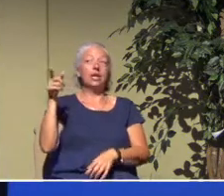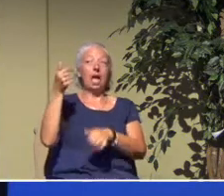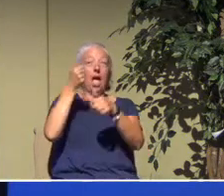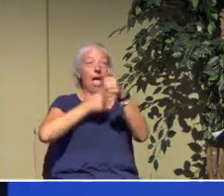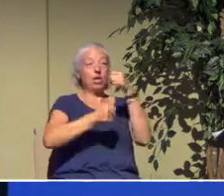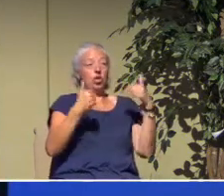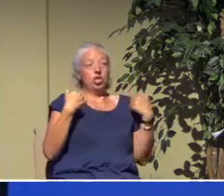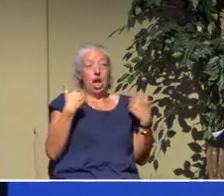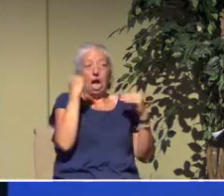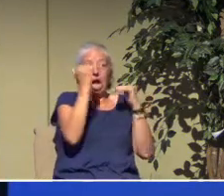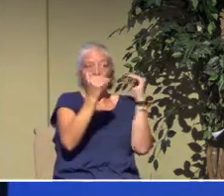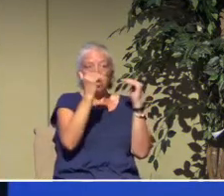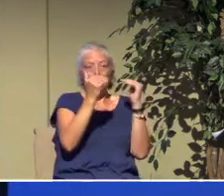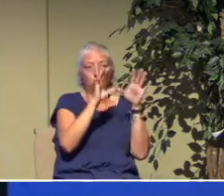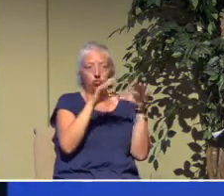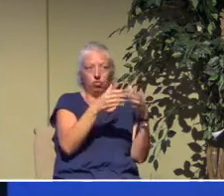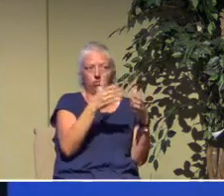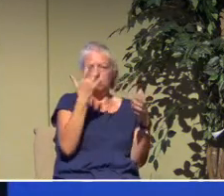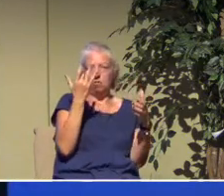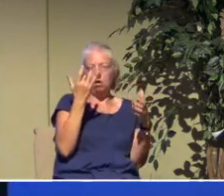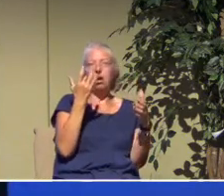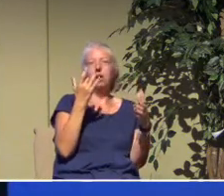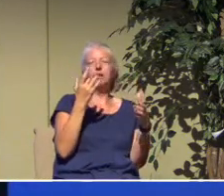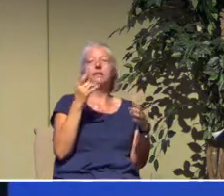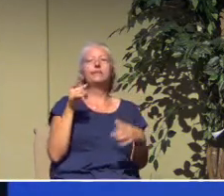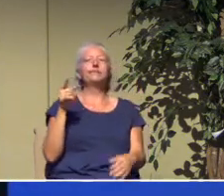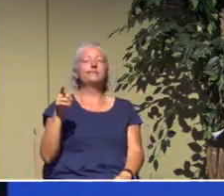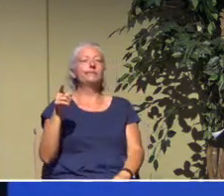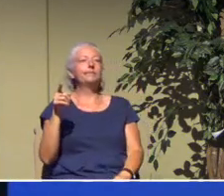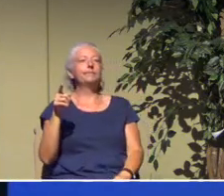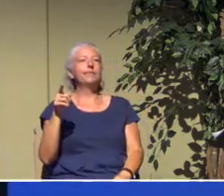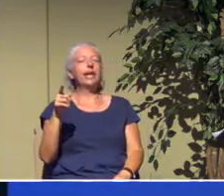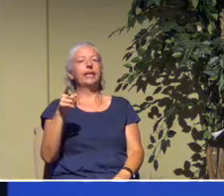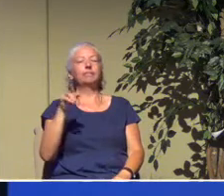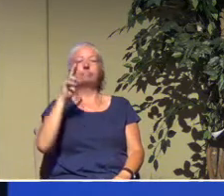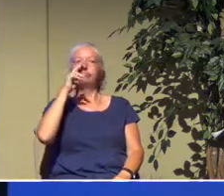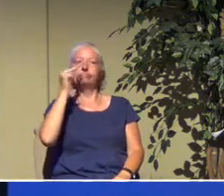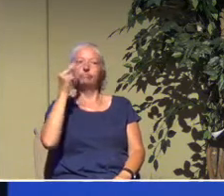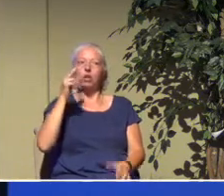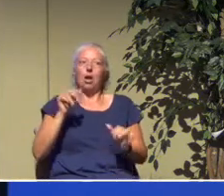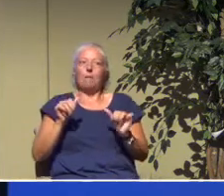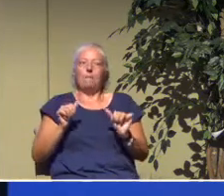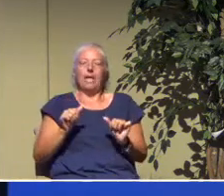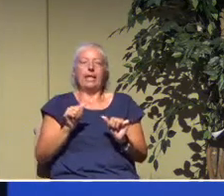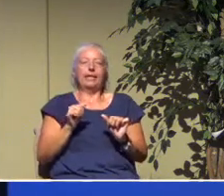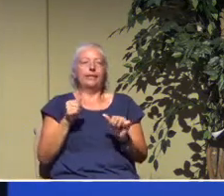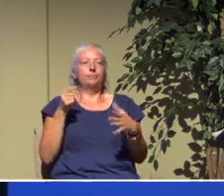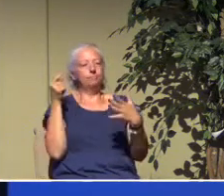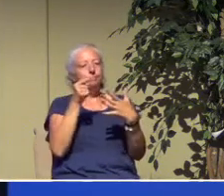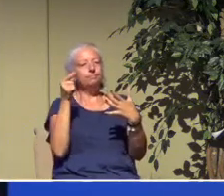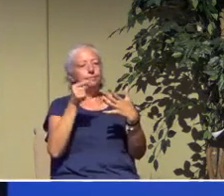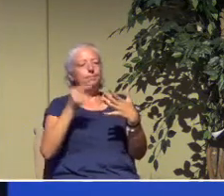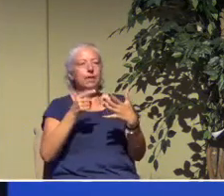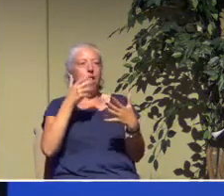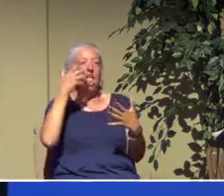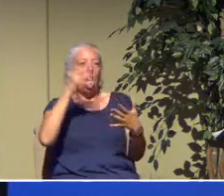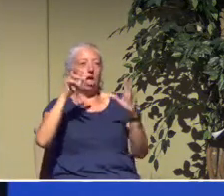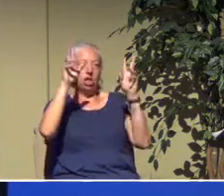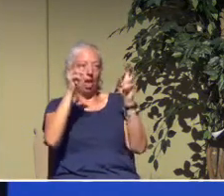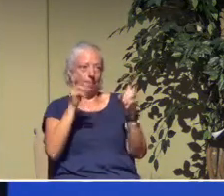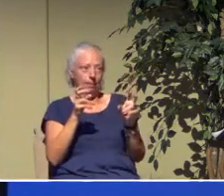adults because he has the unique ability to speak to some really hot topic issues